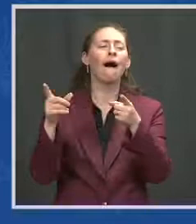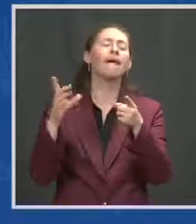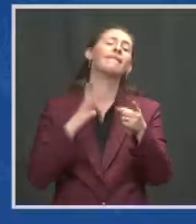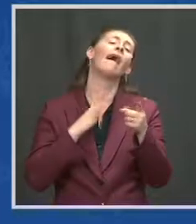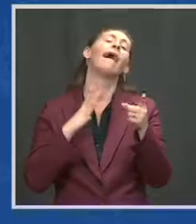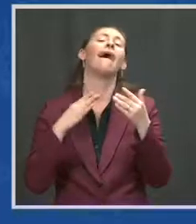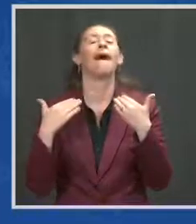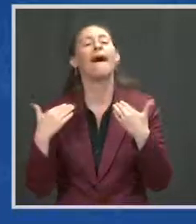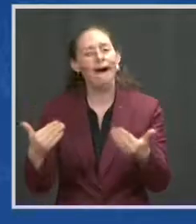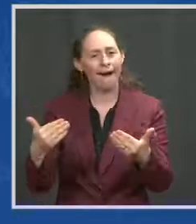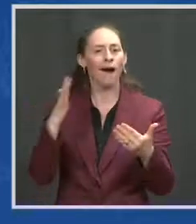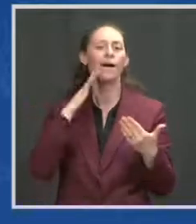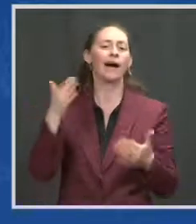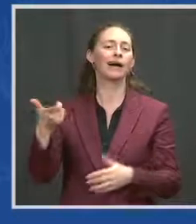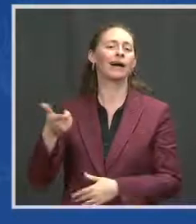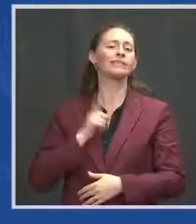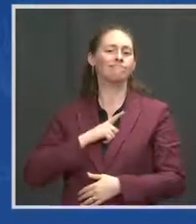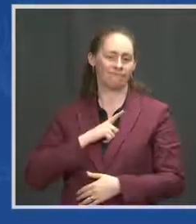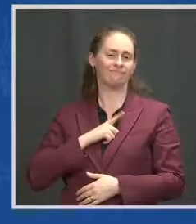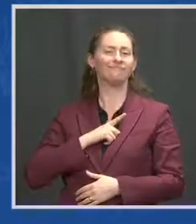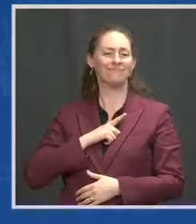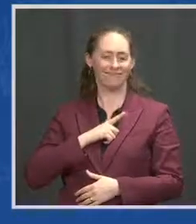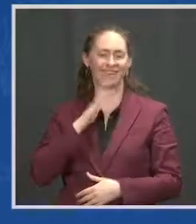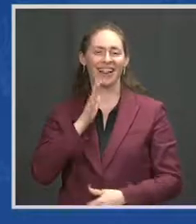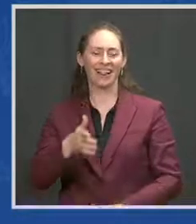stuff has made a big difference, too.